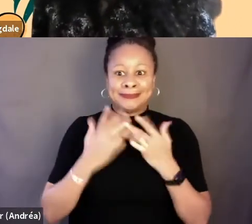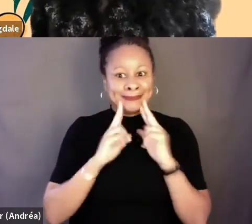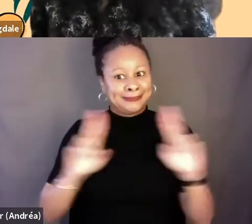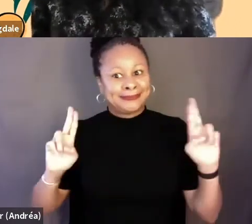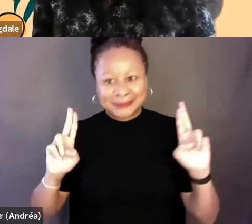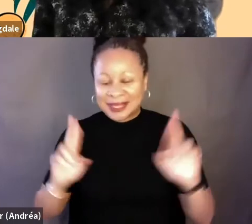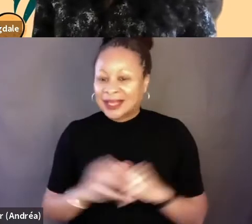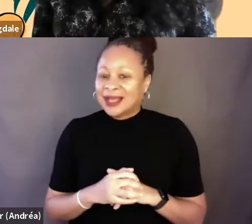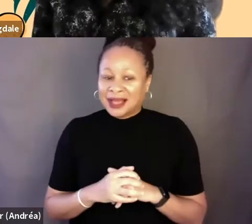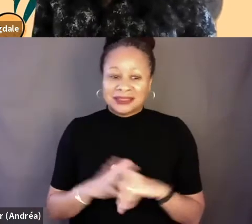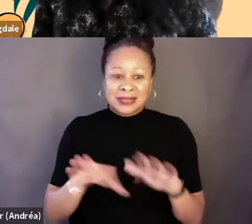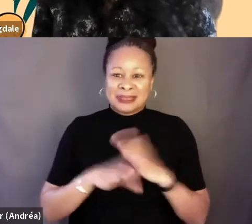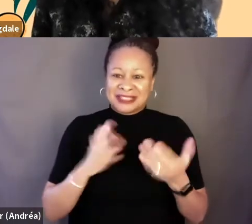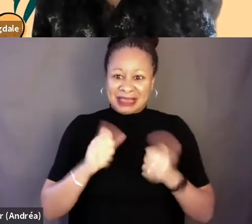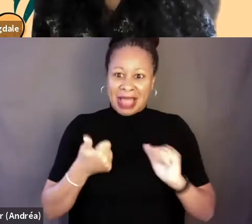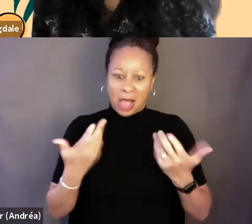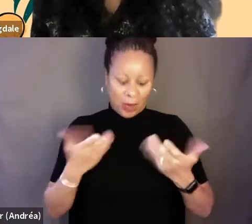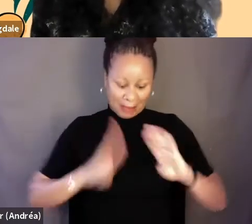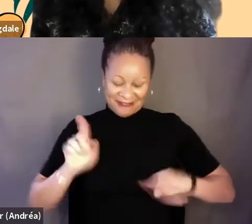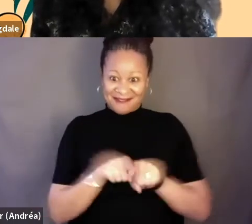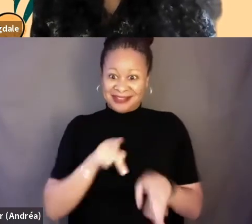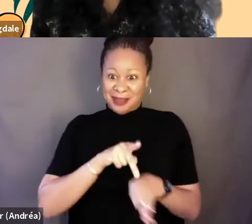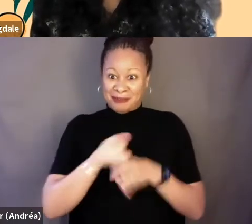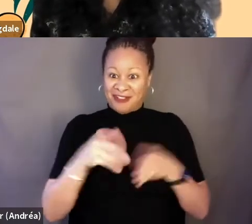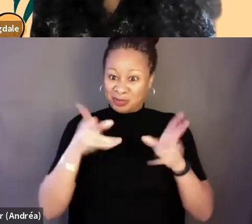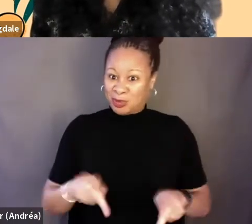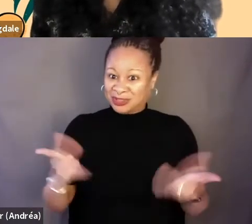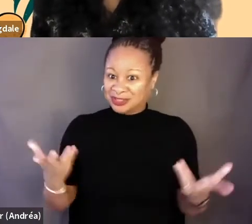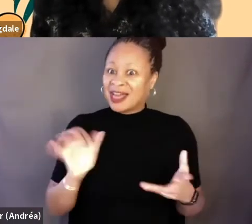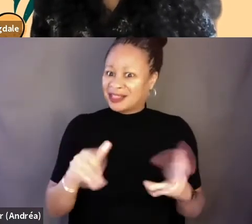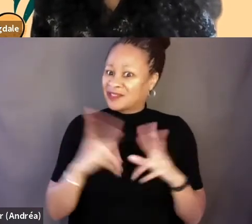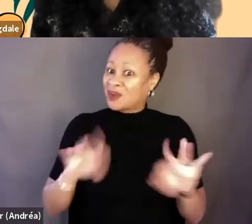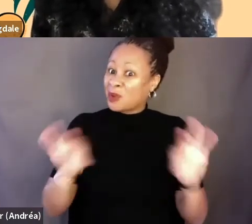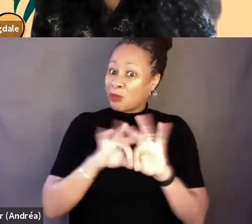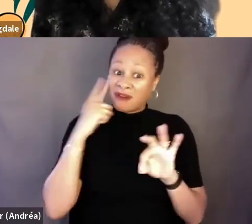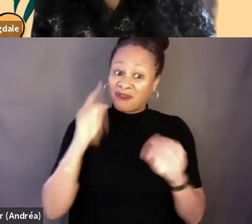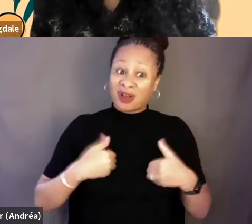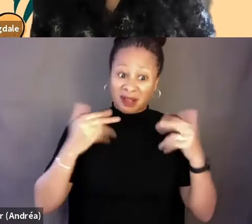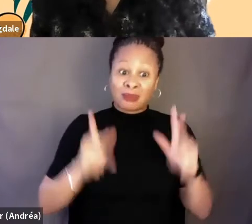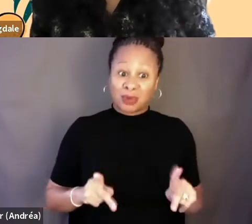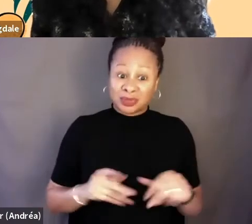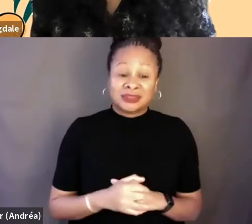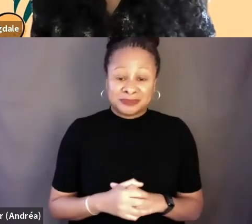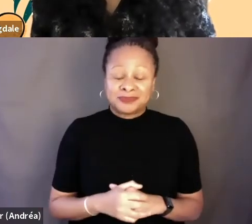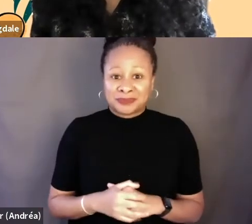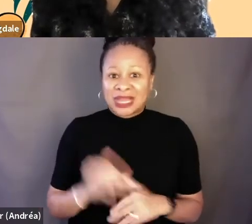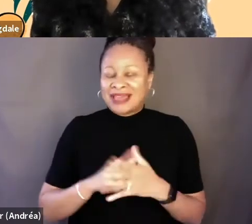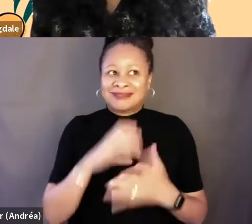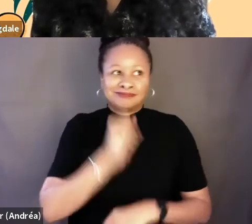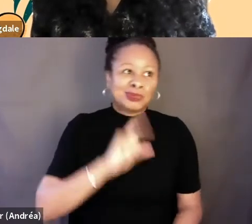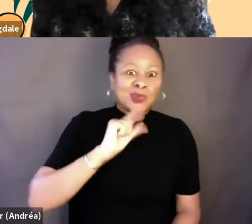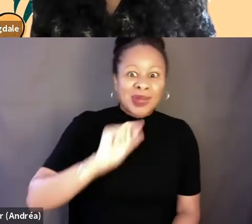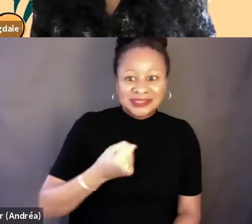even just basic things like how you conduct yourself as a professional, that is important for a young person in their